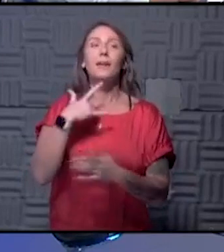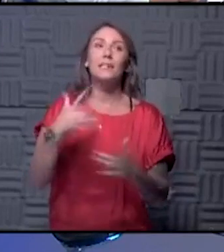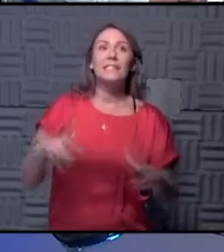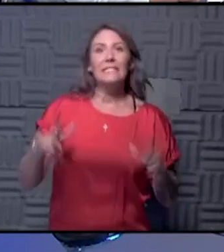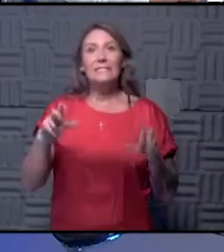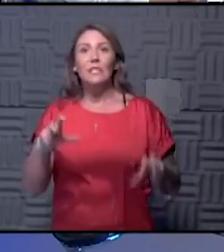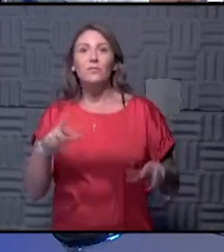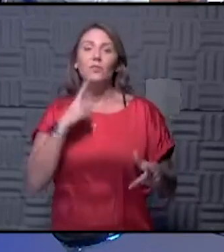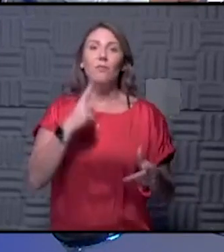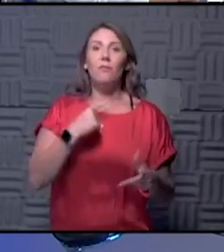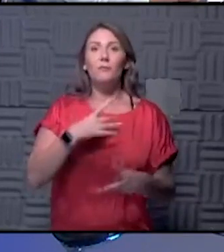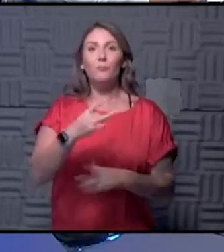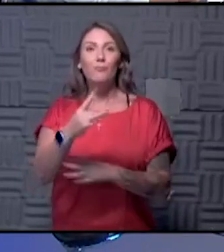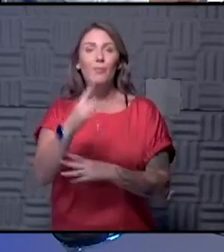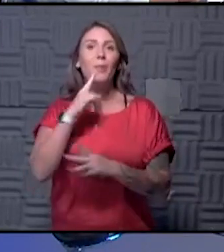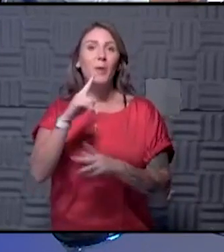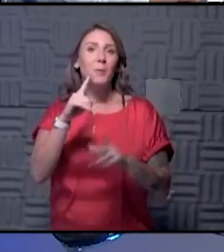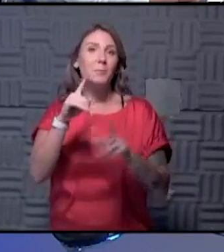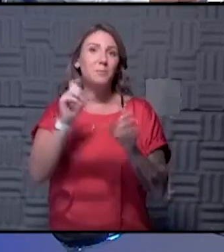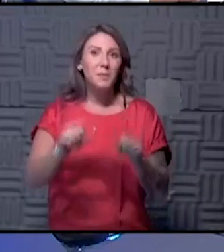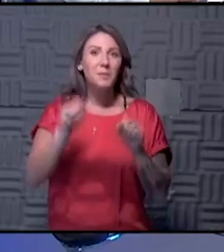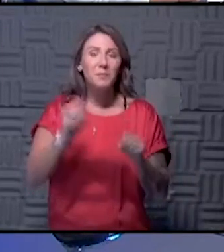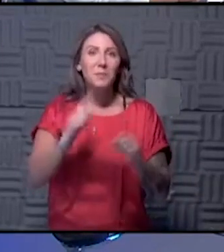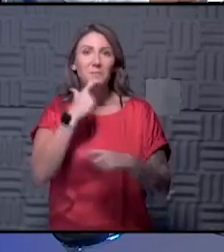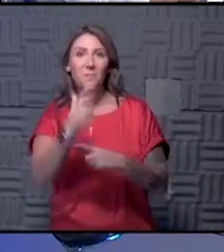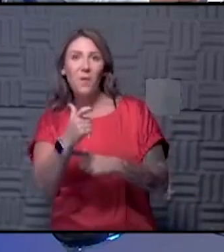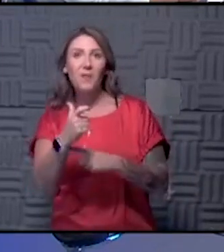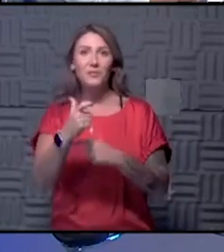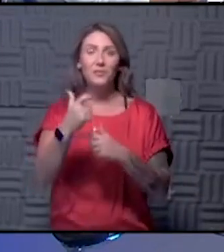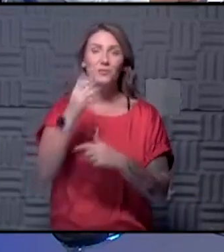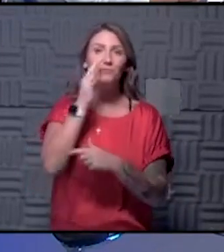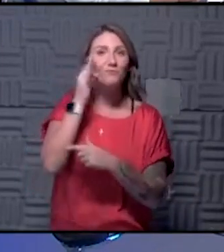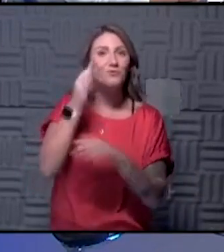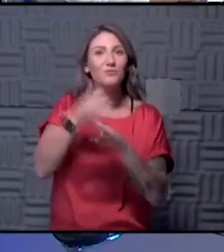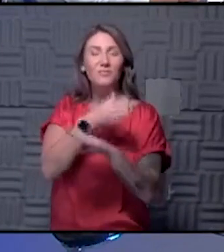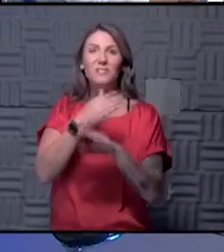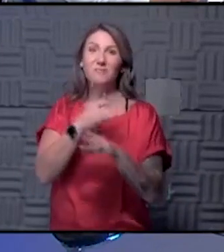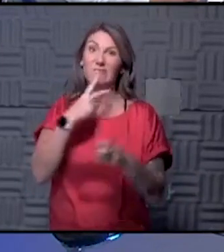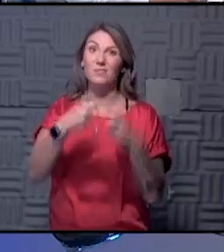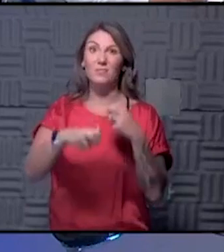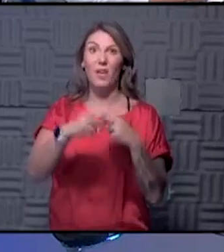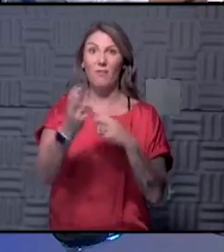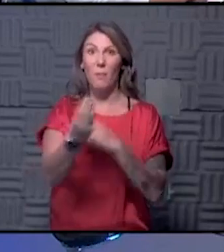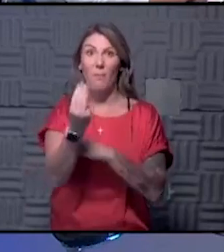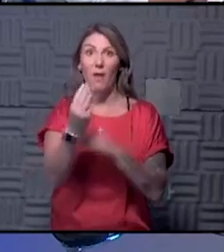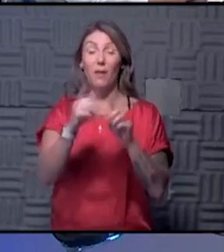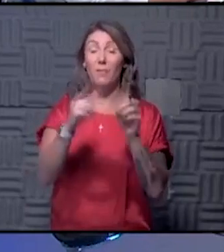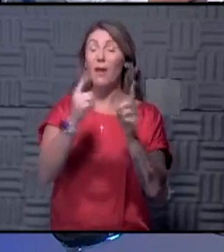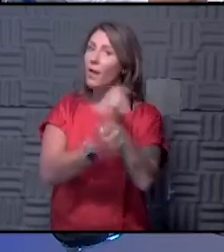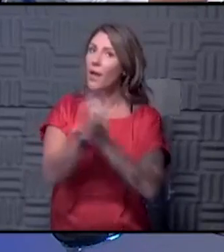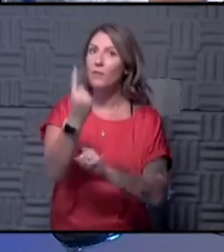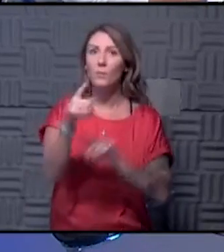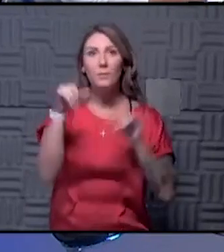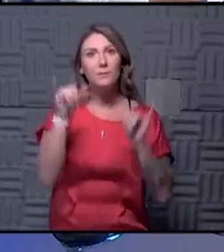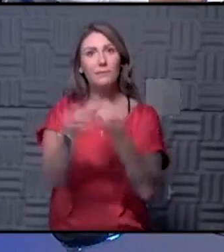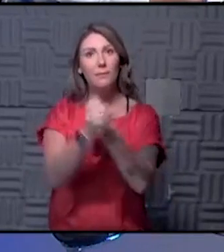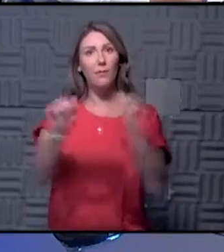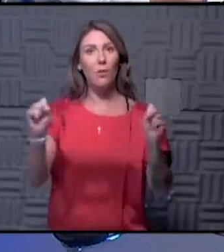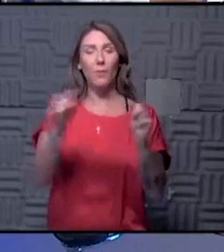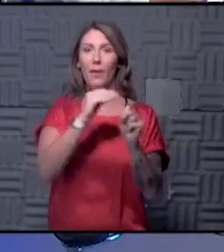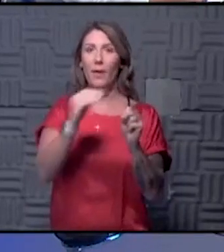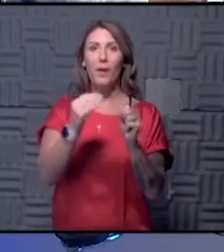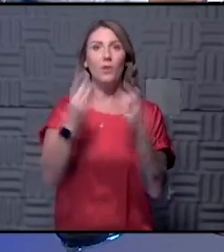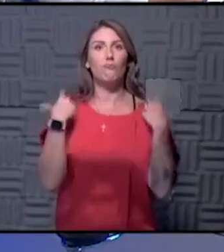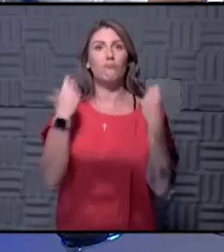do like the prospect of being able to watch the Chiefs after a hard Monday. So okay, well, pretty nice. That's good. As long as everybody stays healthy and everything's COVID-19.